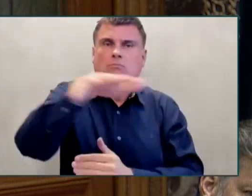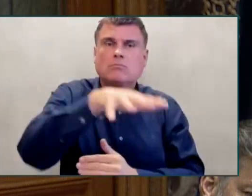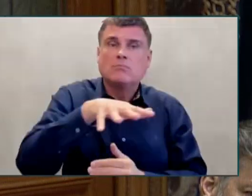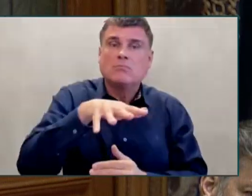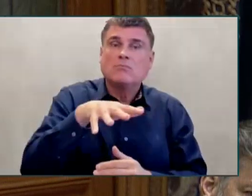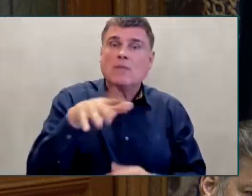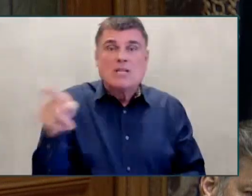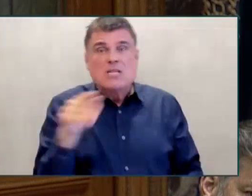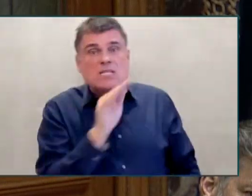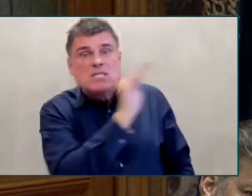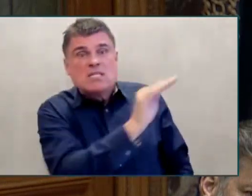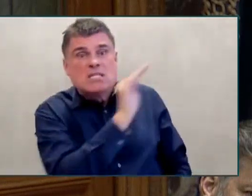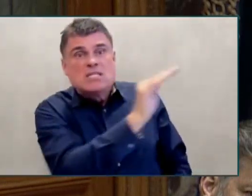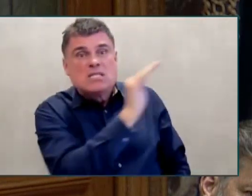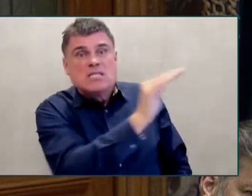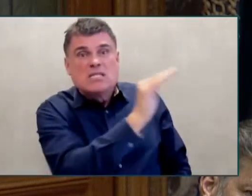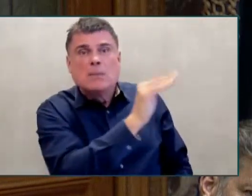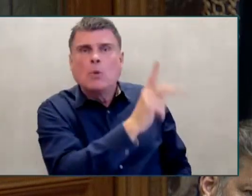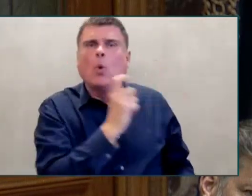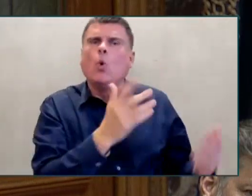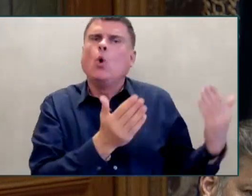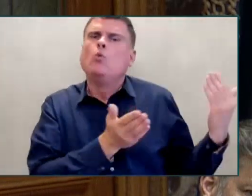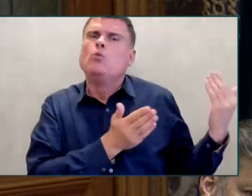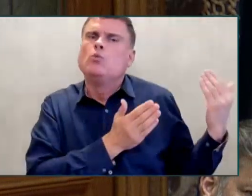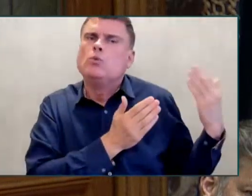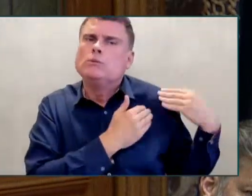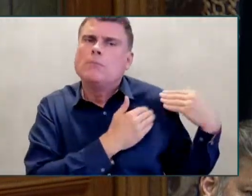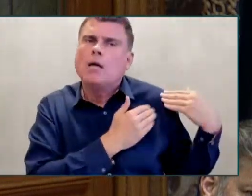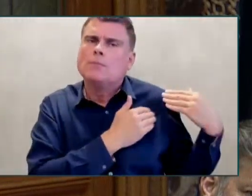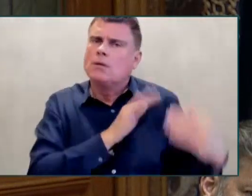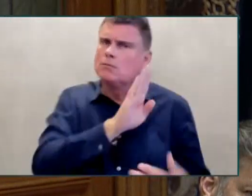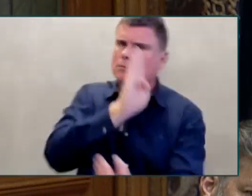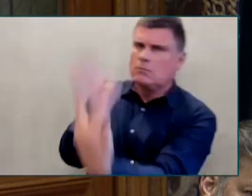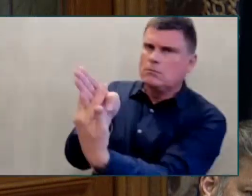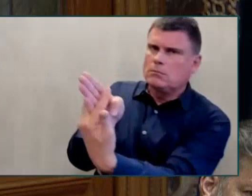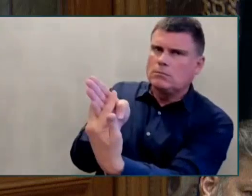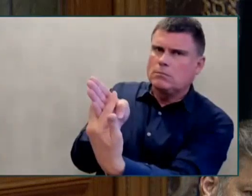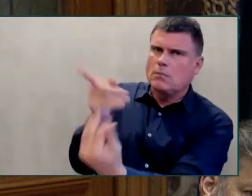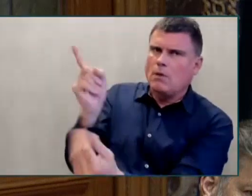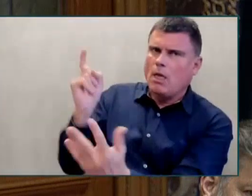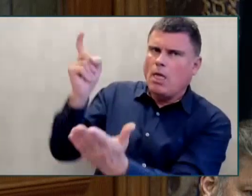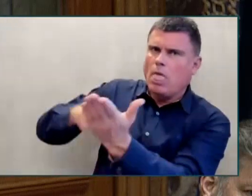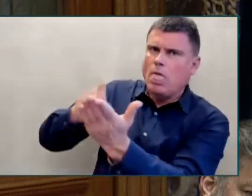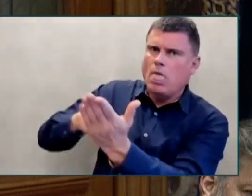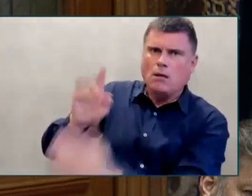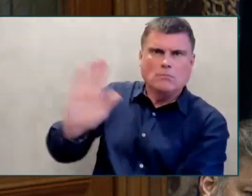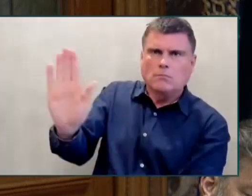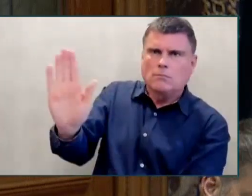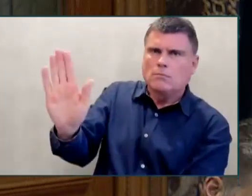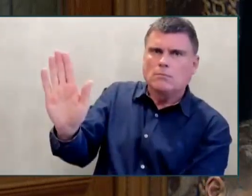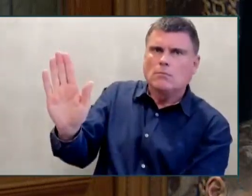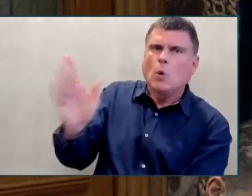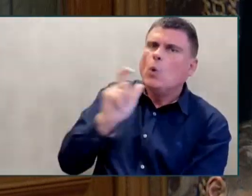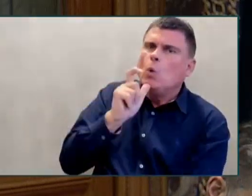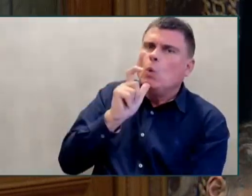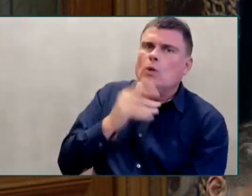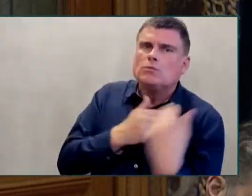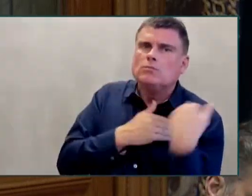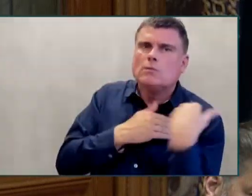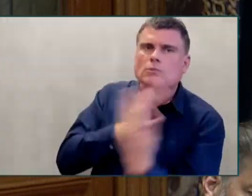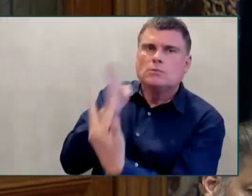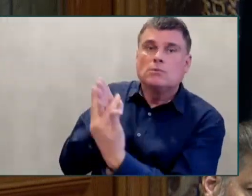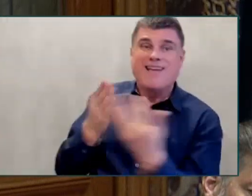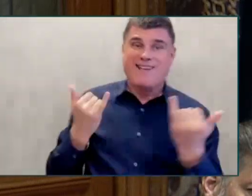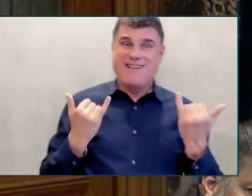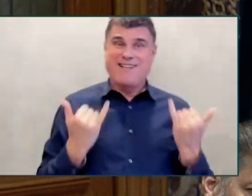activity. And now, on the same day that the former Premier stepped down as MLA, he announced that he had taken a board position